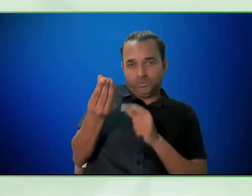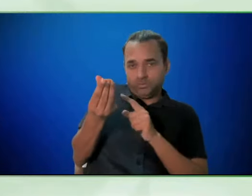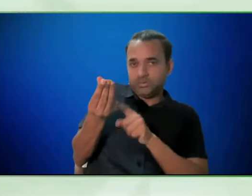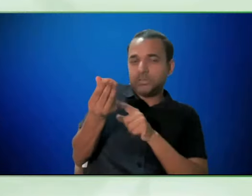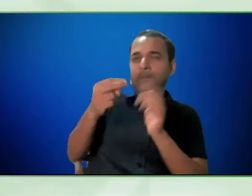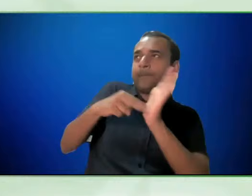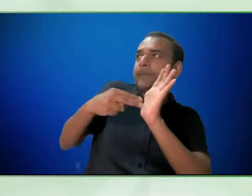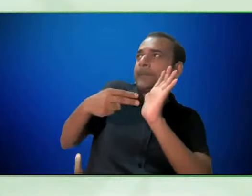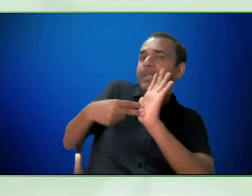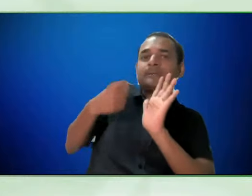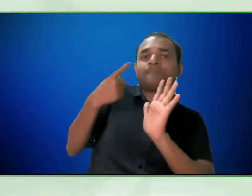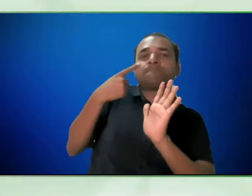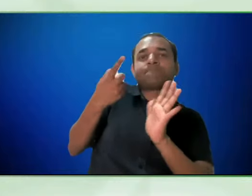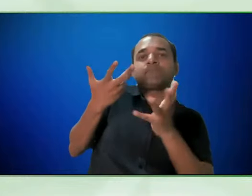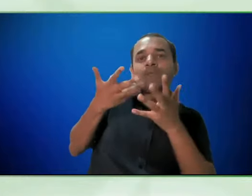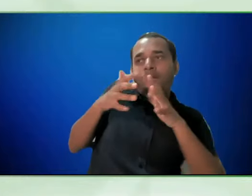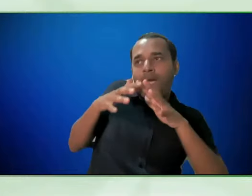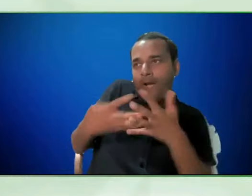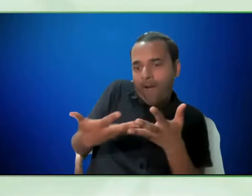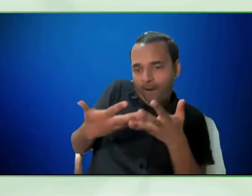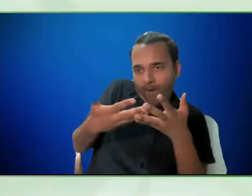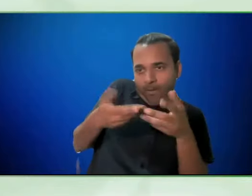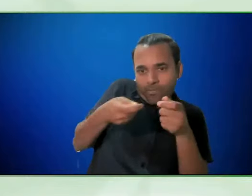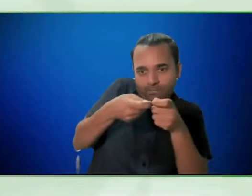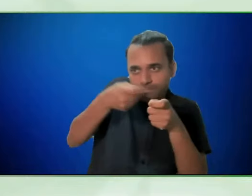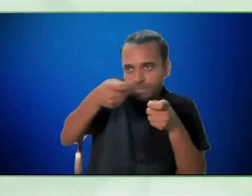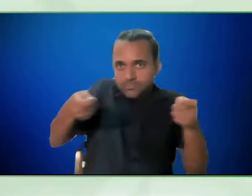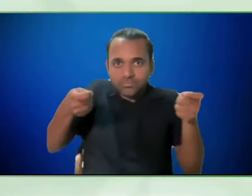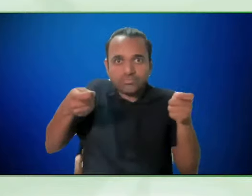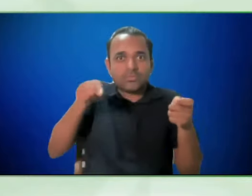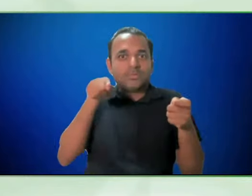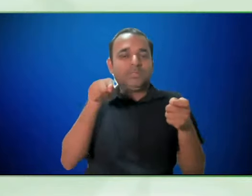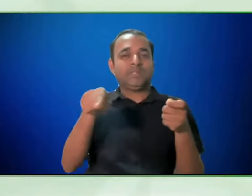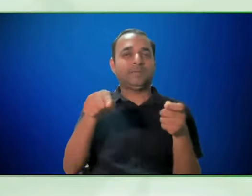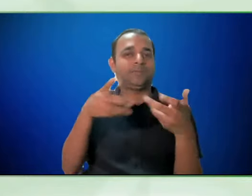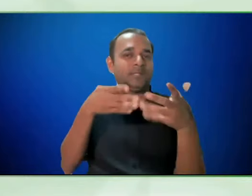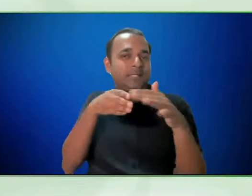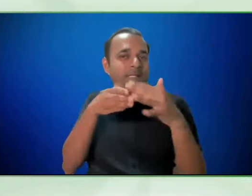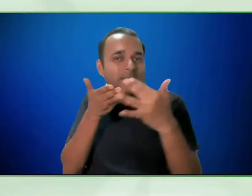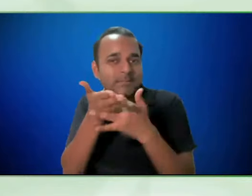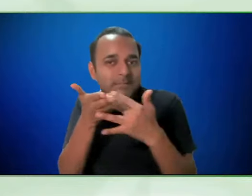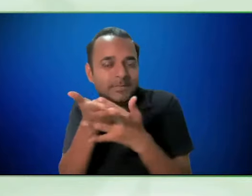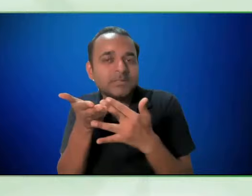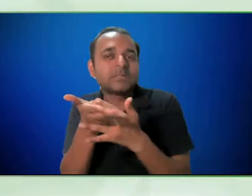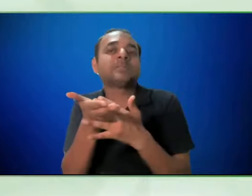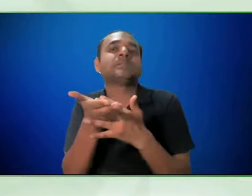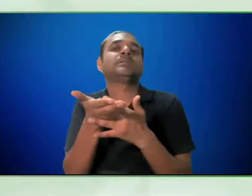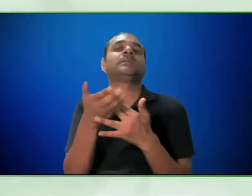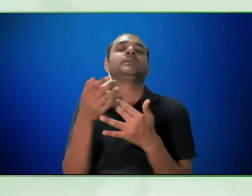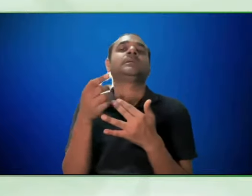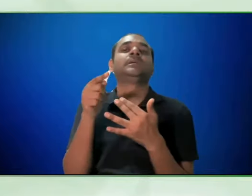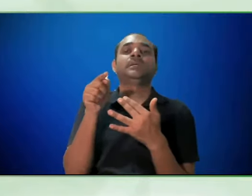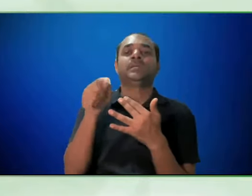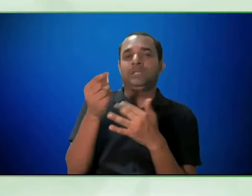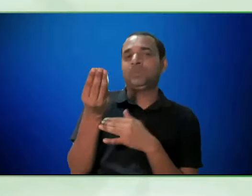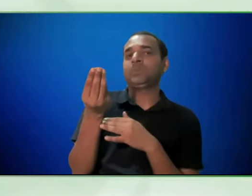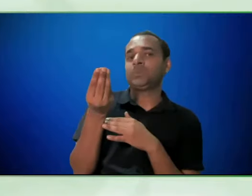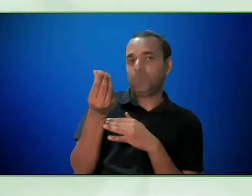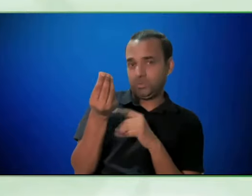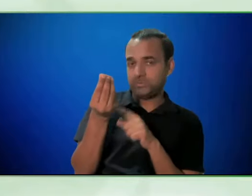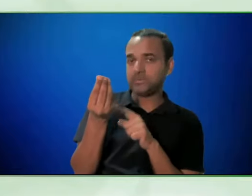Like, and then that's because people with disability are also very